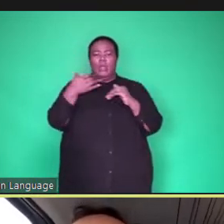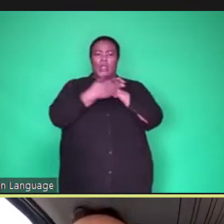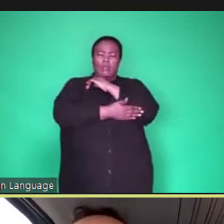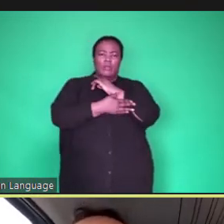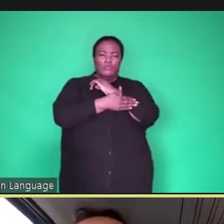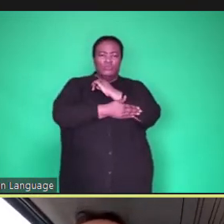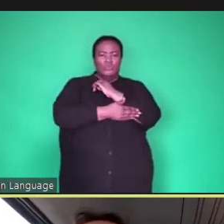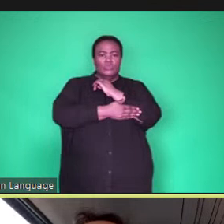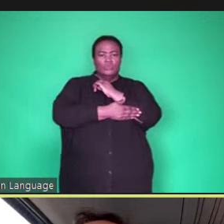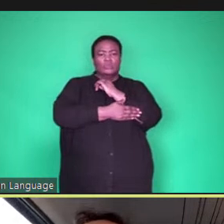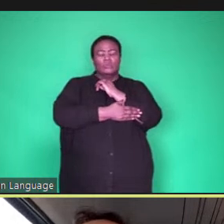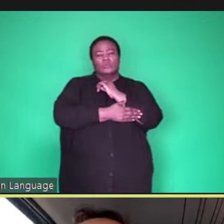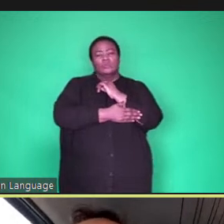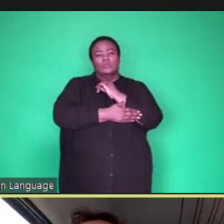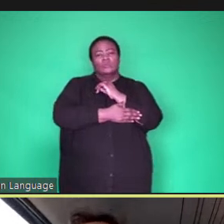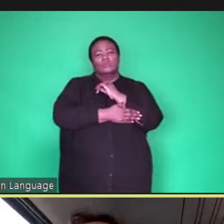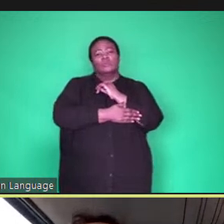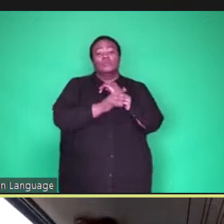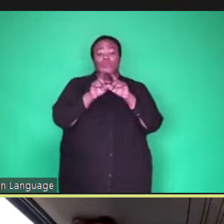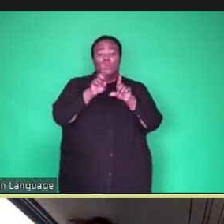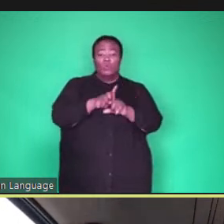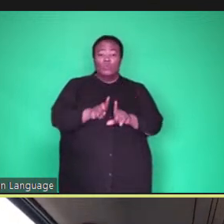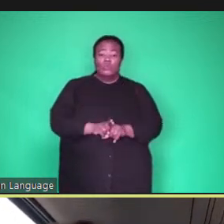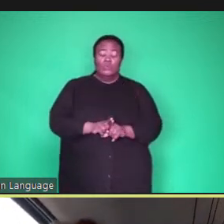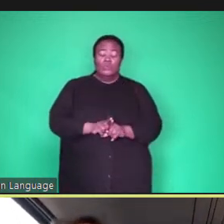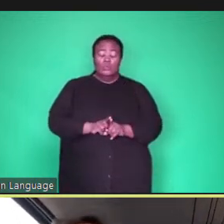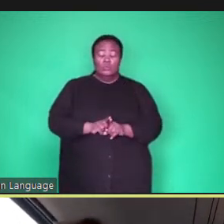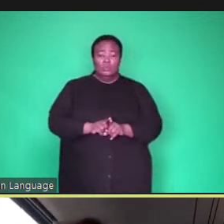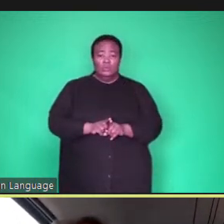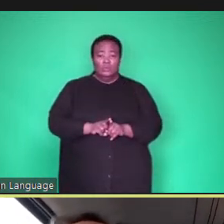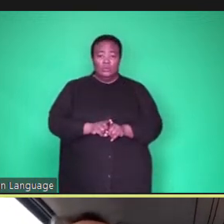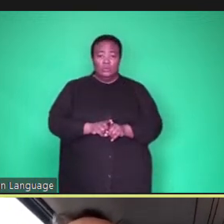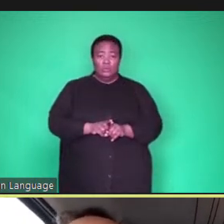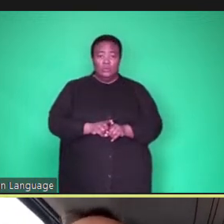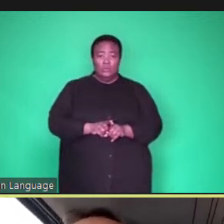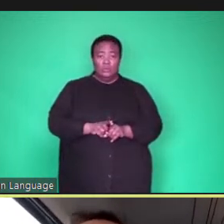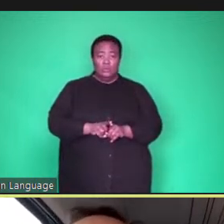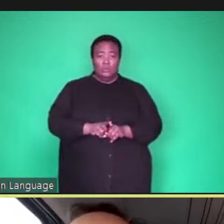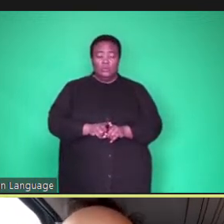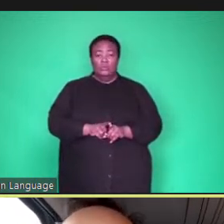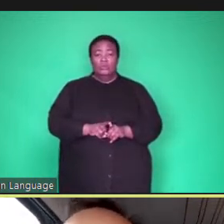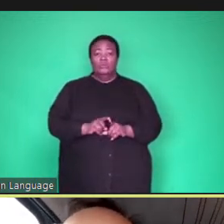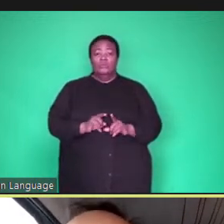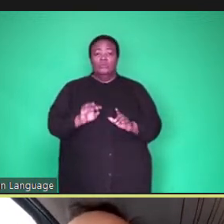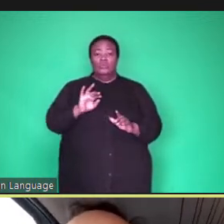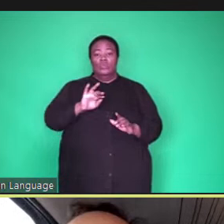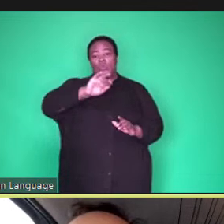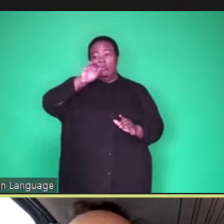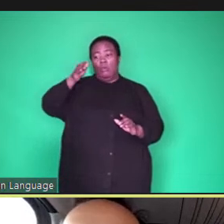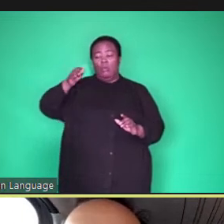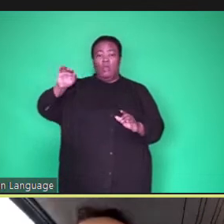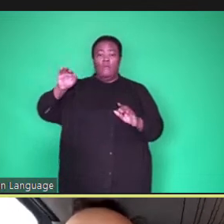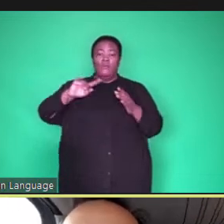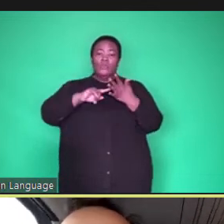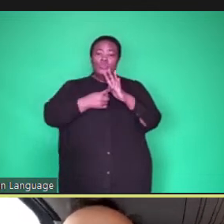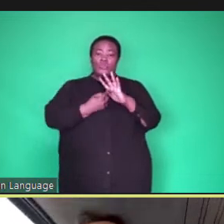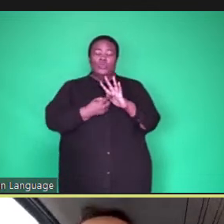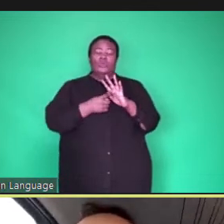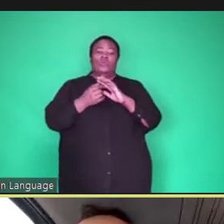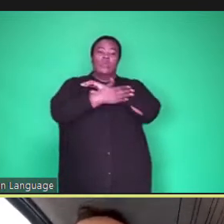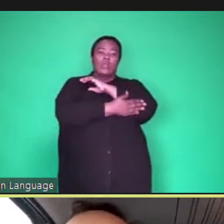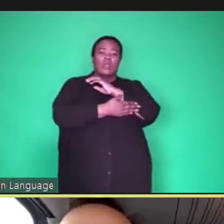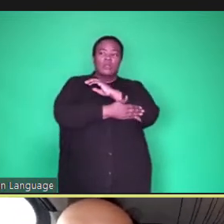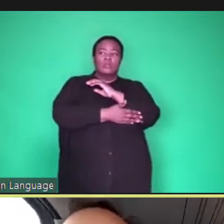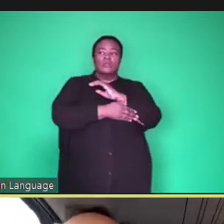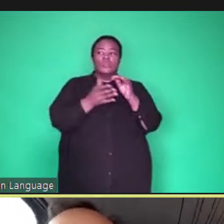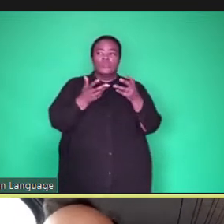countries, and also the purple curve is representing countries with